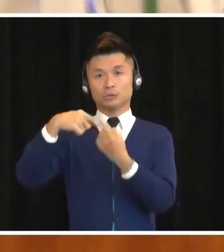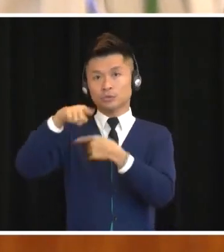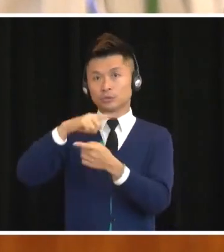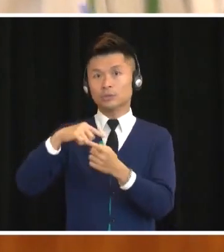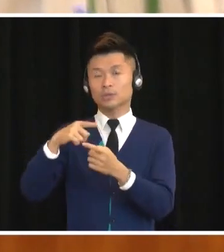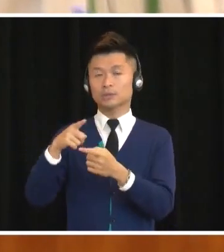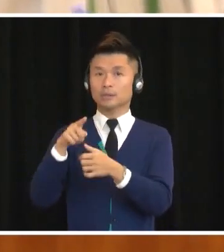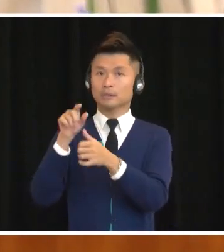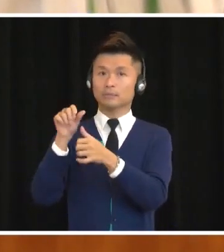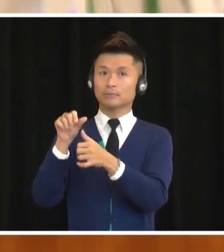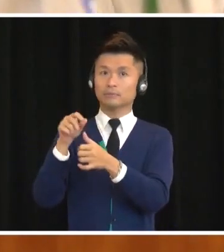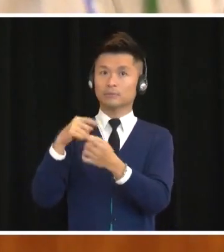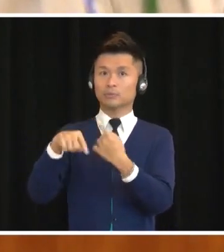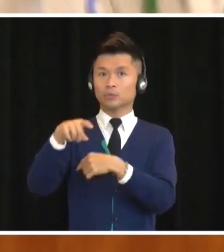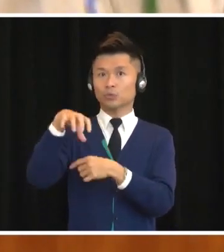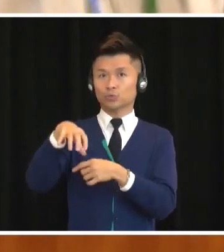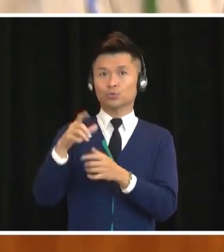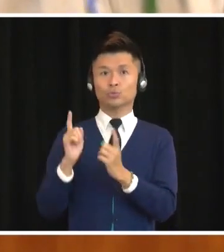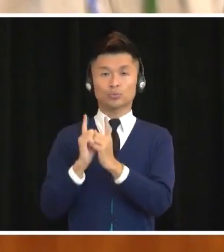court.